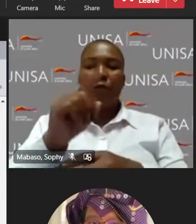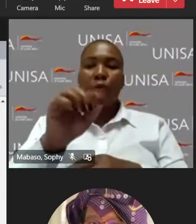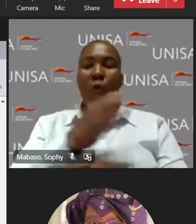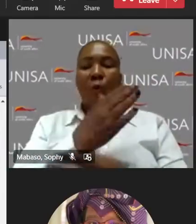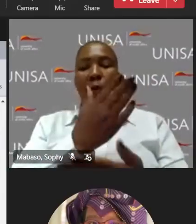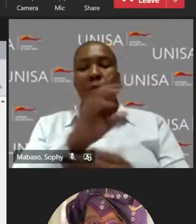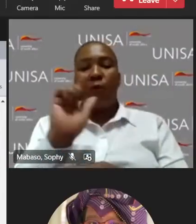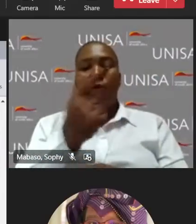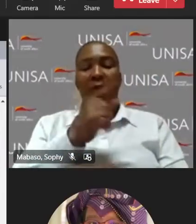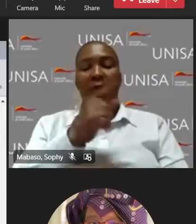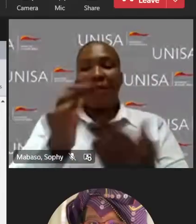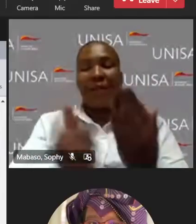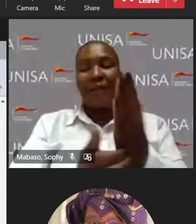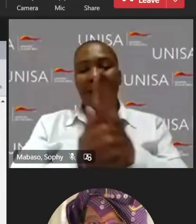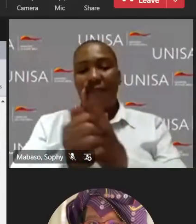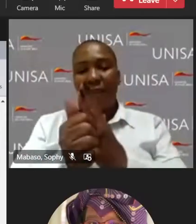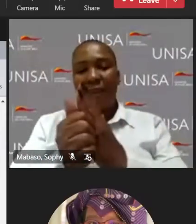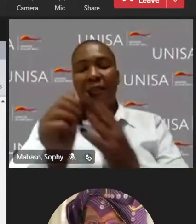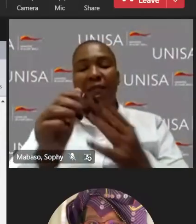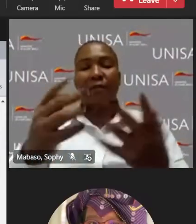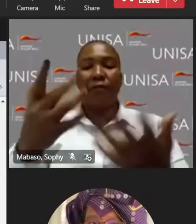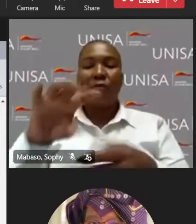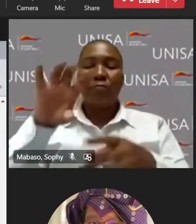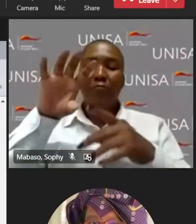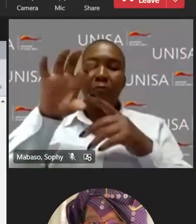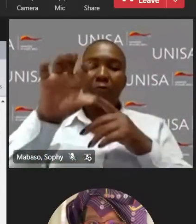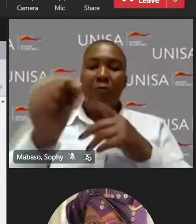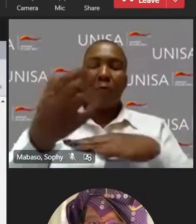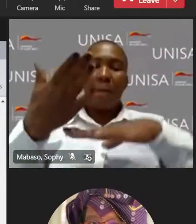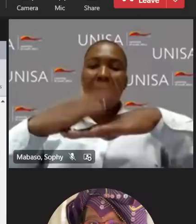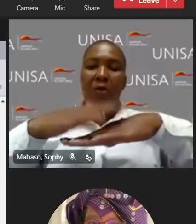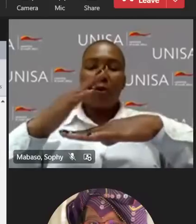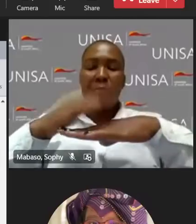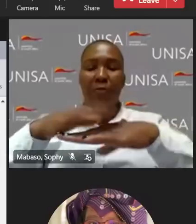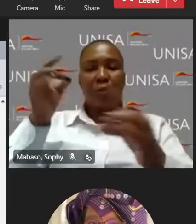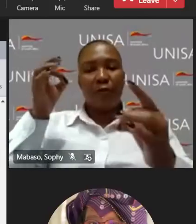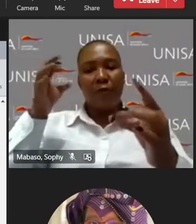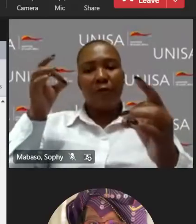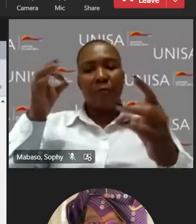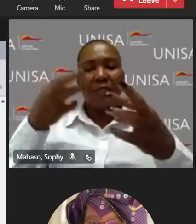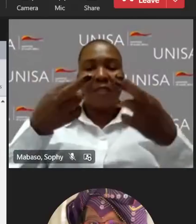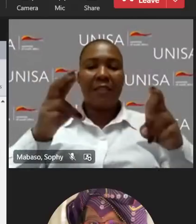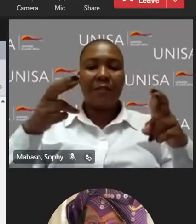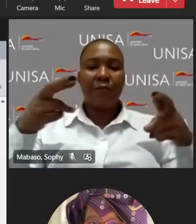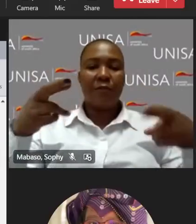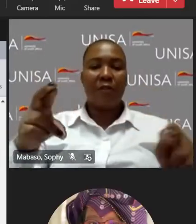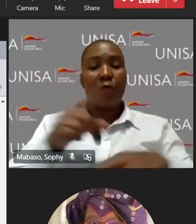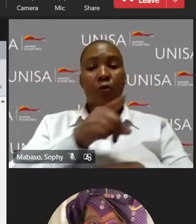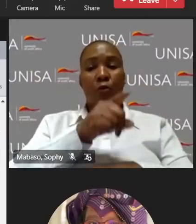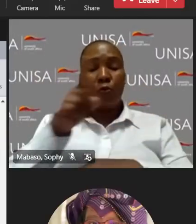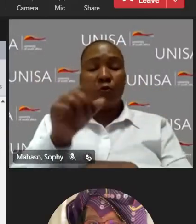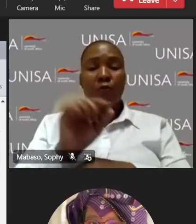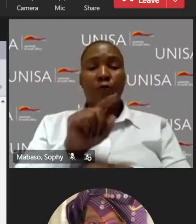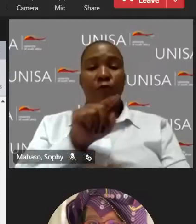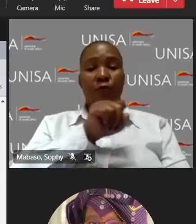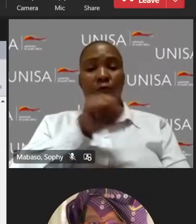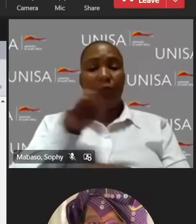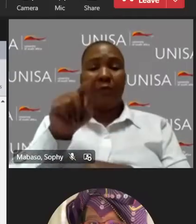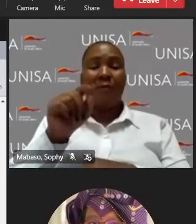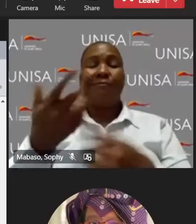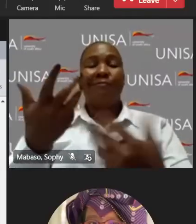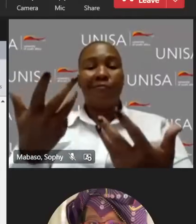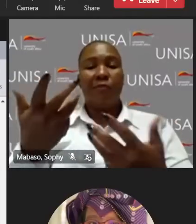to get more information and resources. And for those of you who, when you go